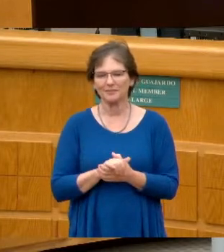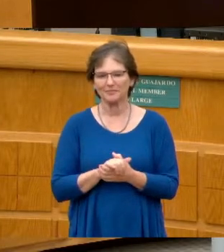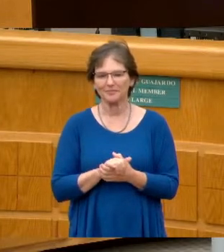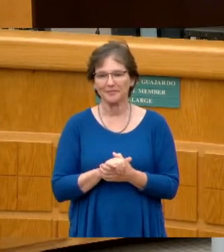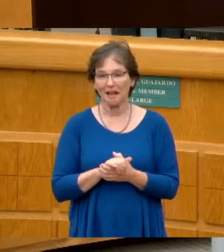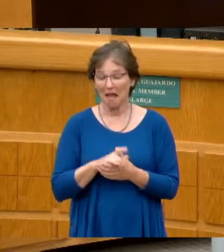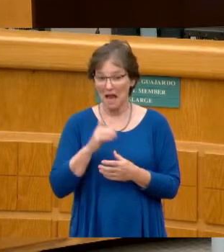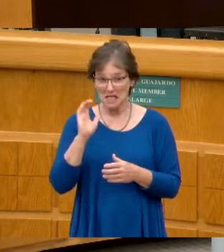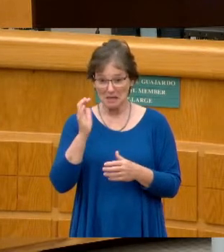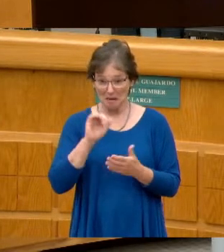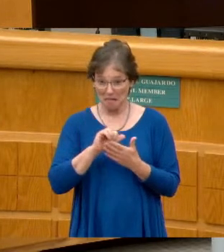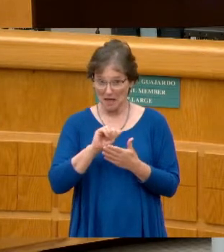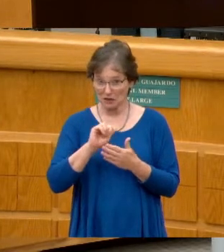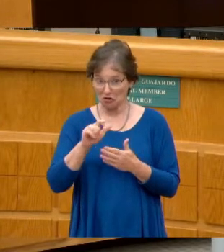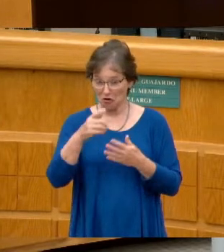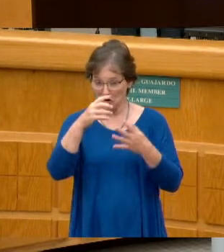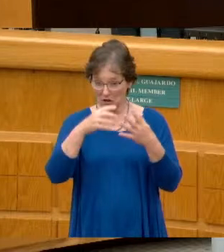Aransas,